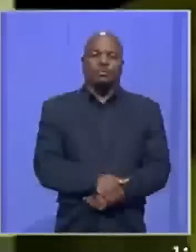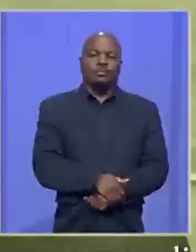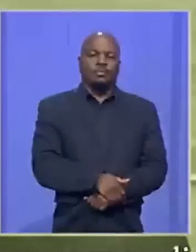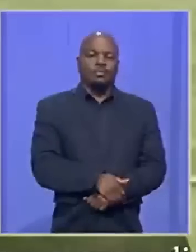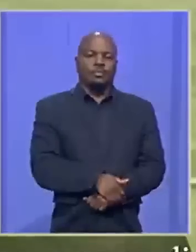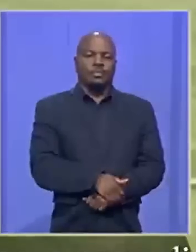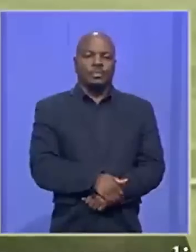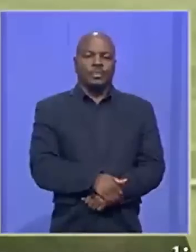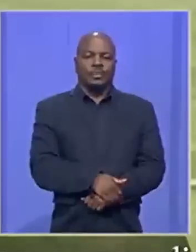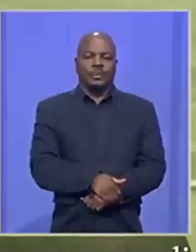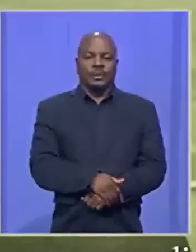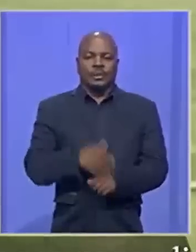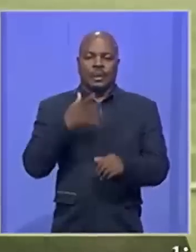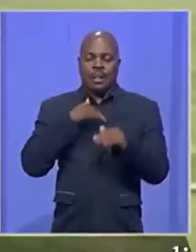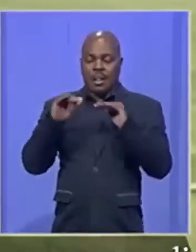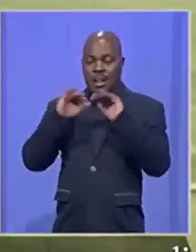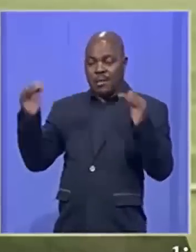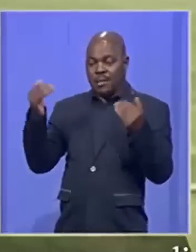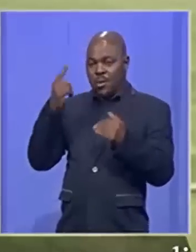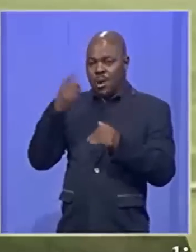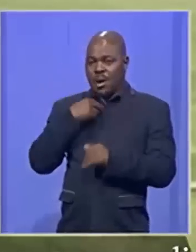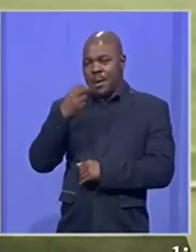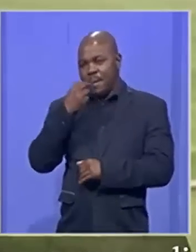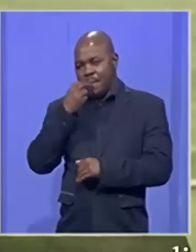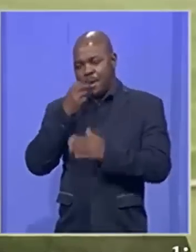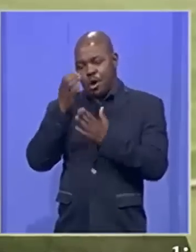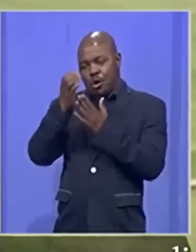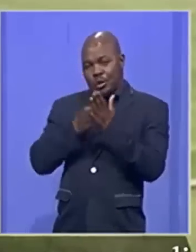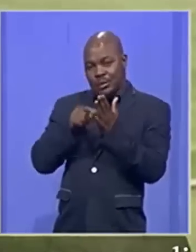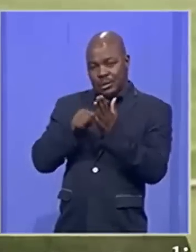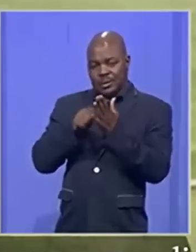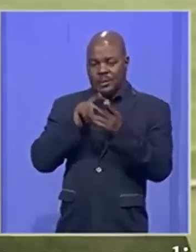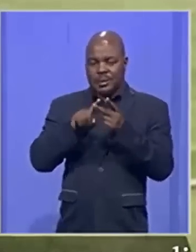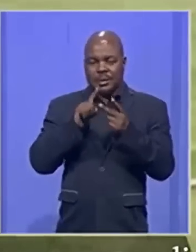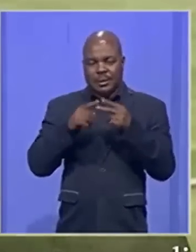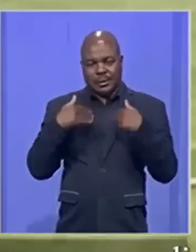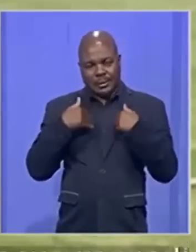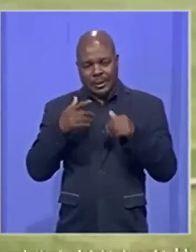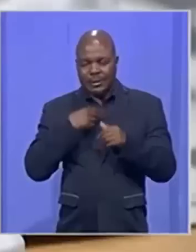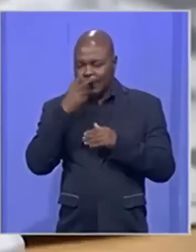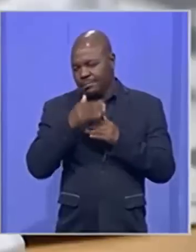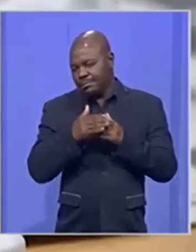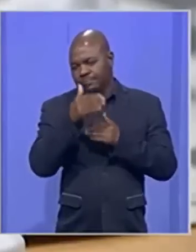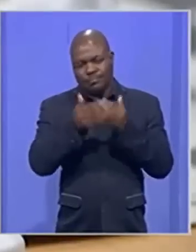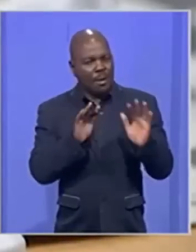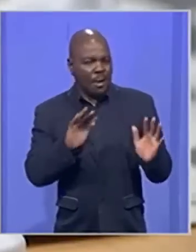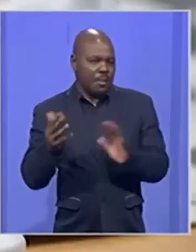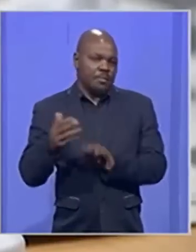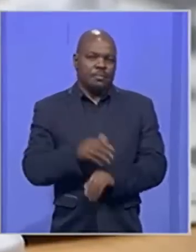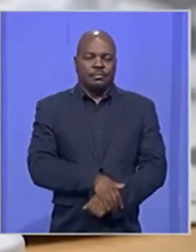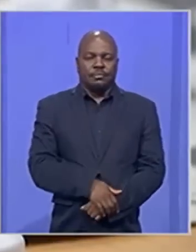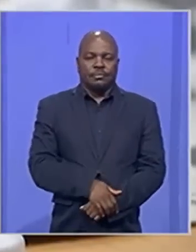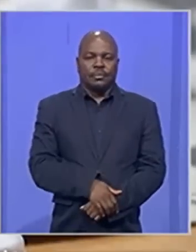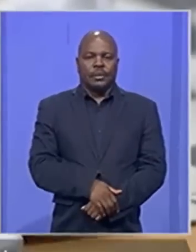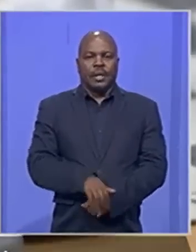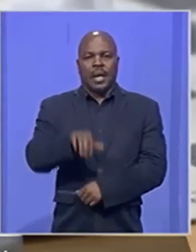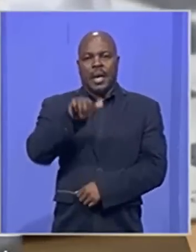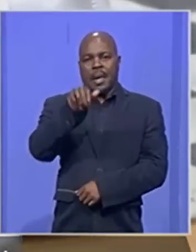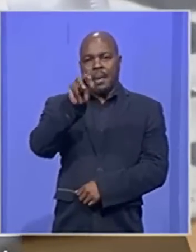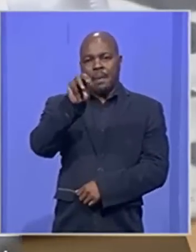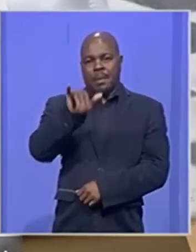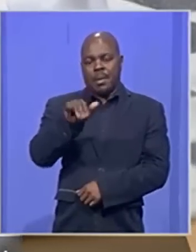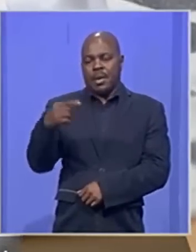Let me get my level 1 umpires course and start umpiring and just see where it takes me. Emikie e le